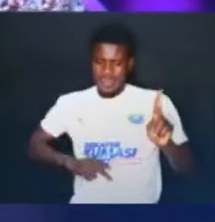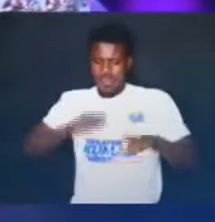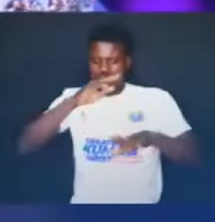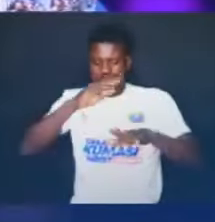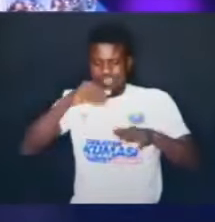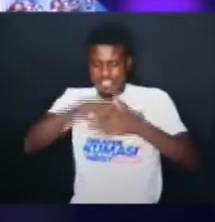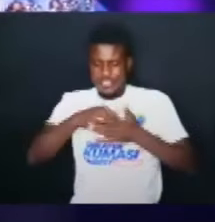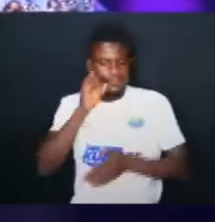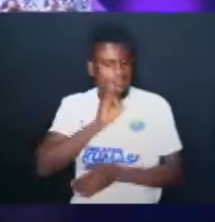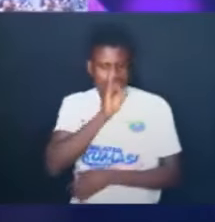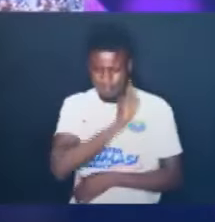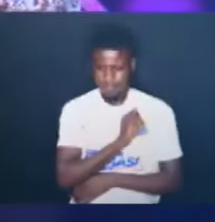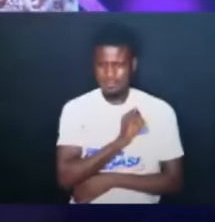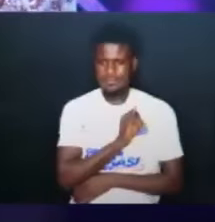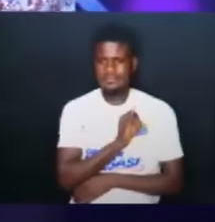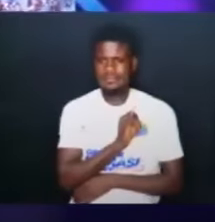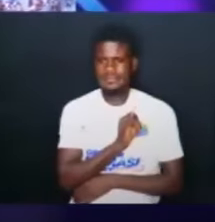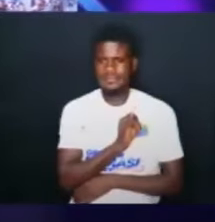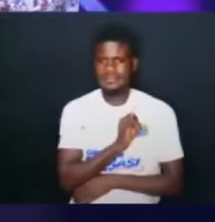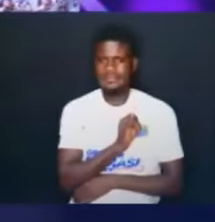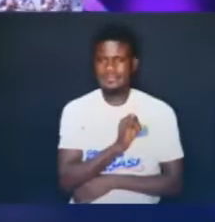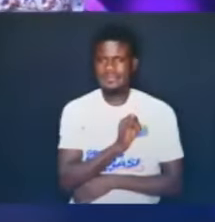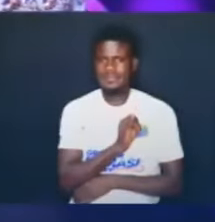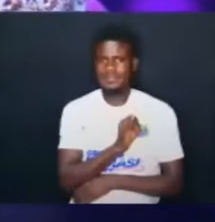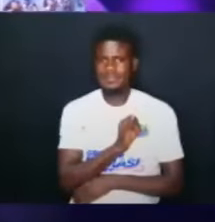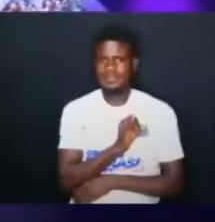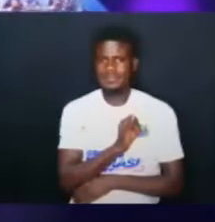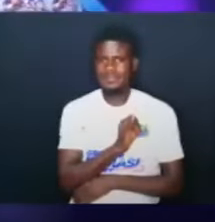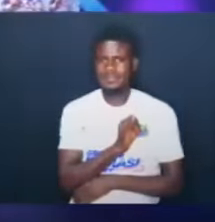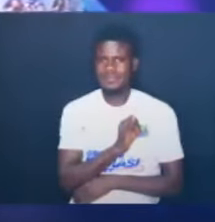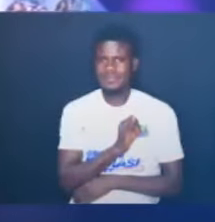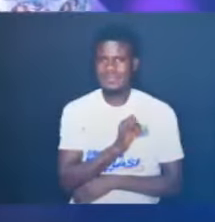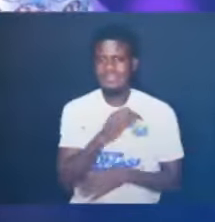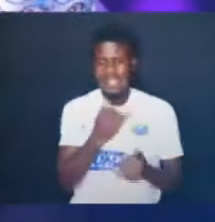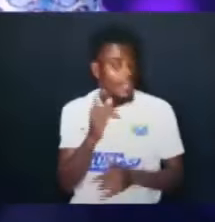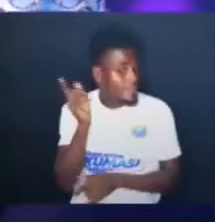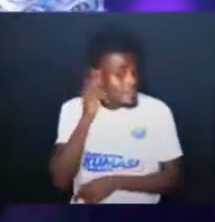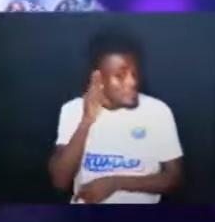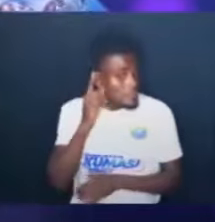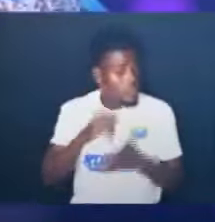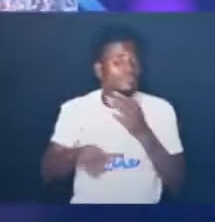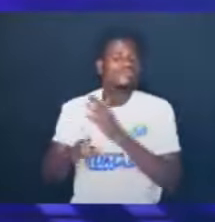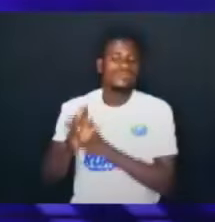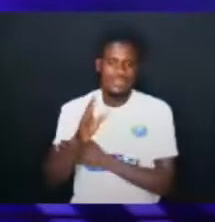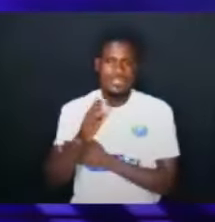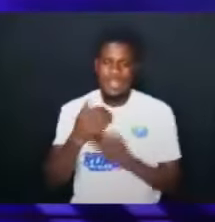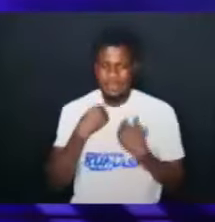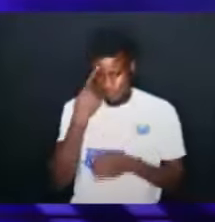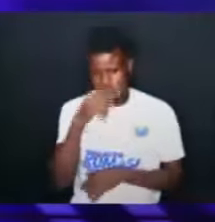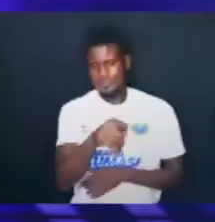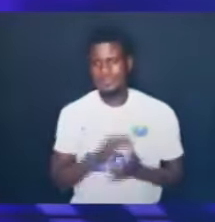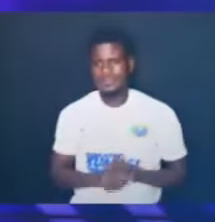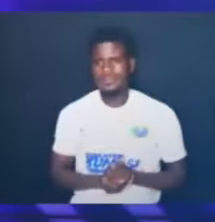sumami, se memra mesra wongo min si ni manso hene." Na afei Now, so between Samuel